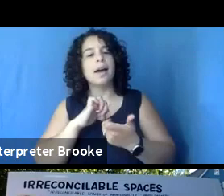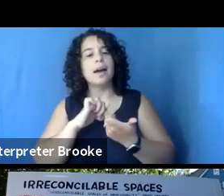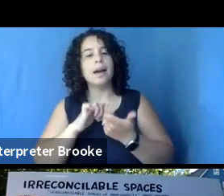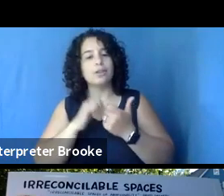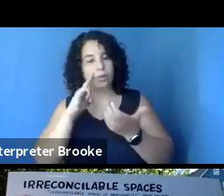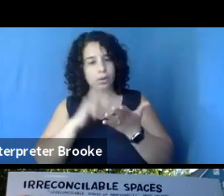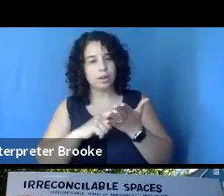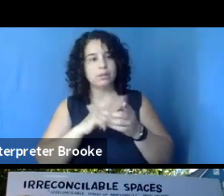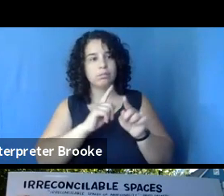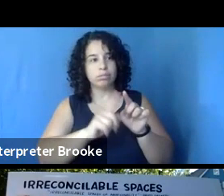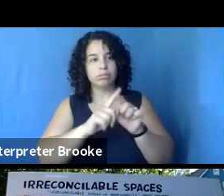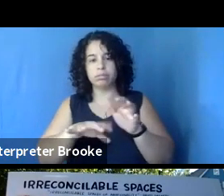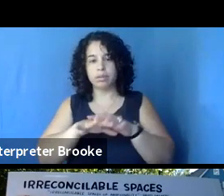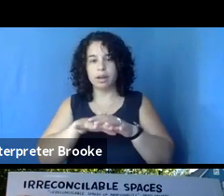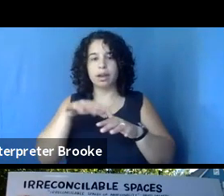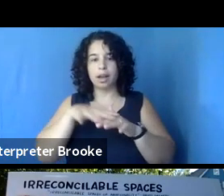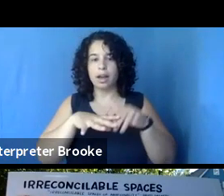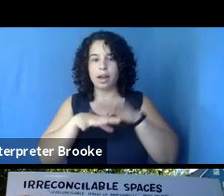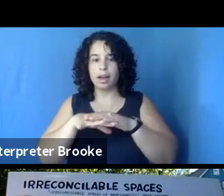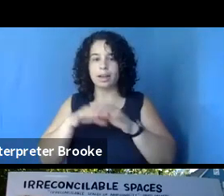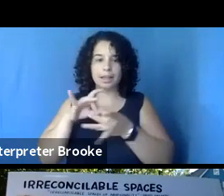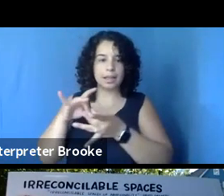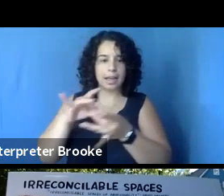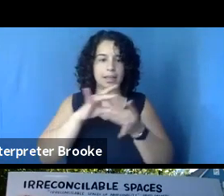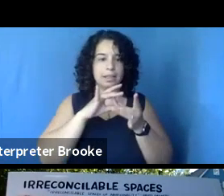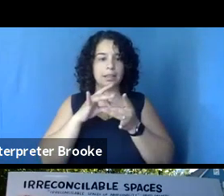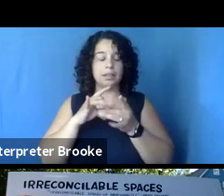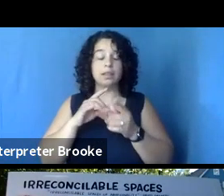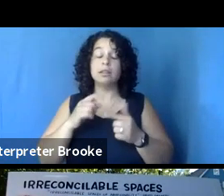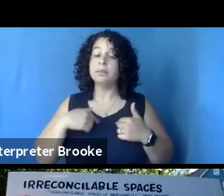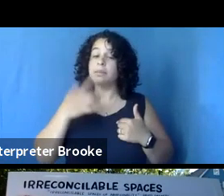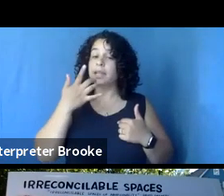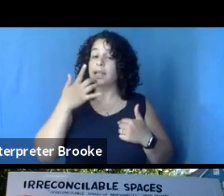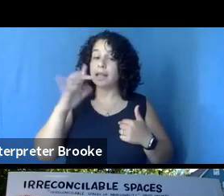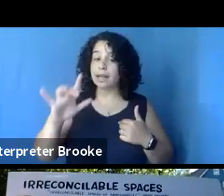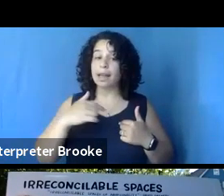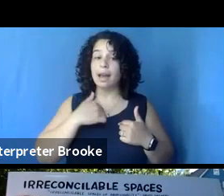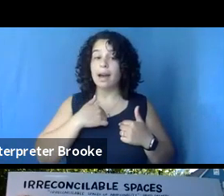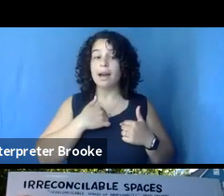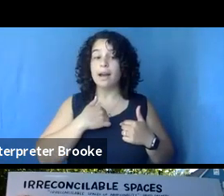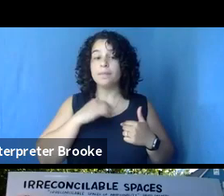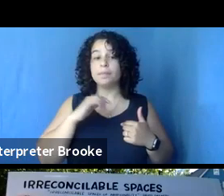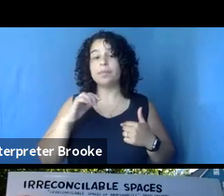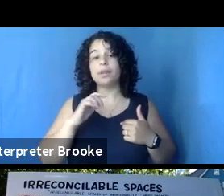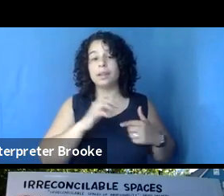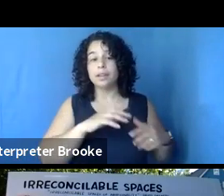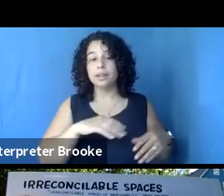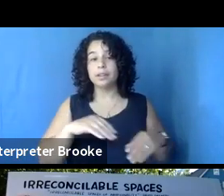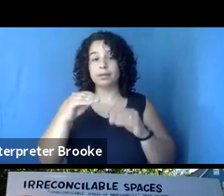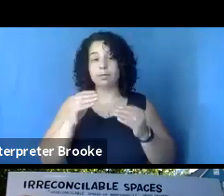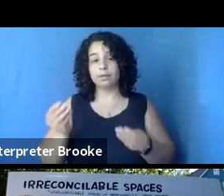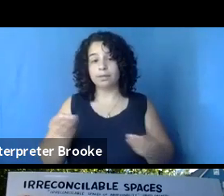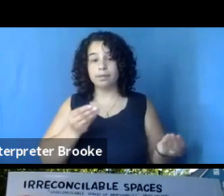interrelated. And I'm very, very lucky to be the convener and co-coordinator of this project, Unsettling Dramaturgy, which